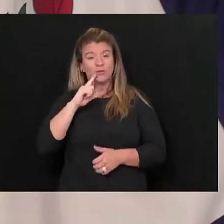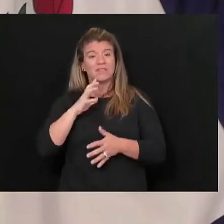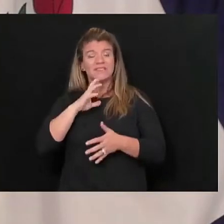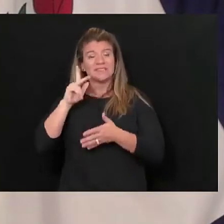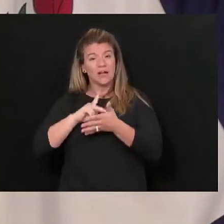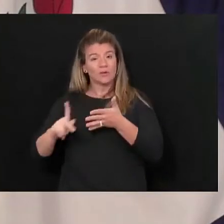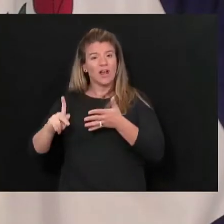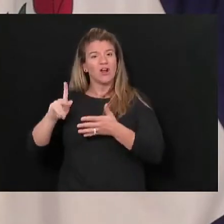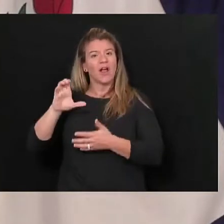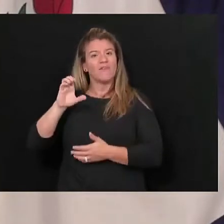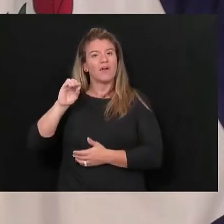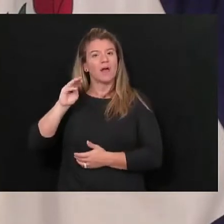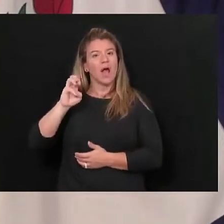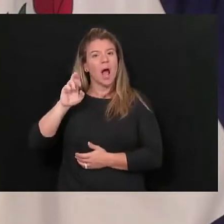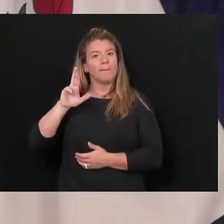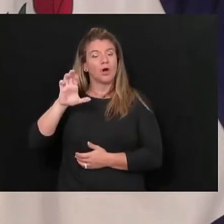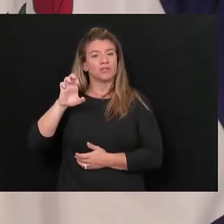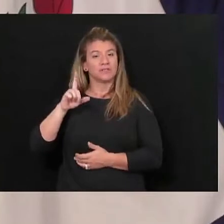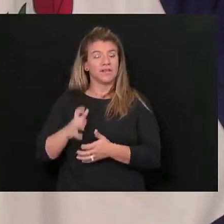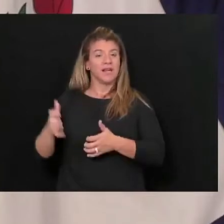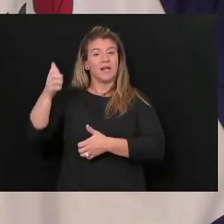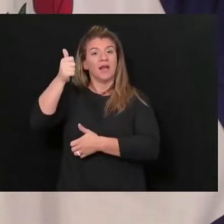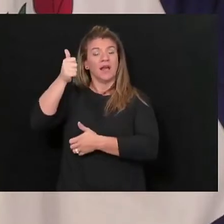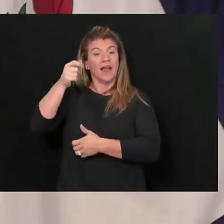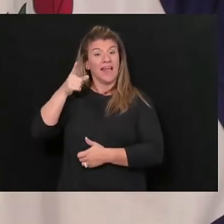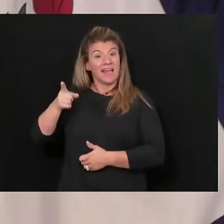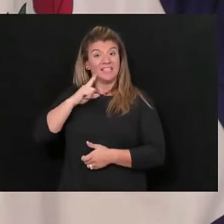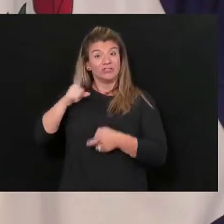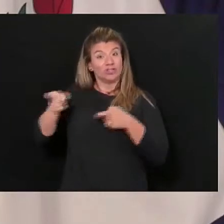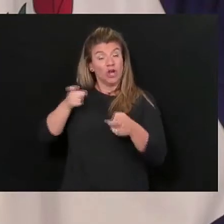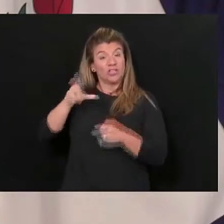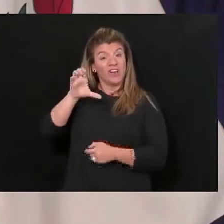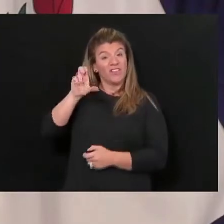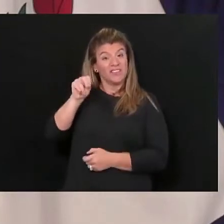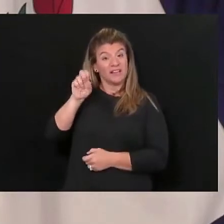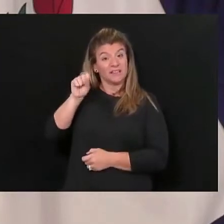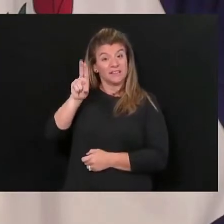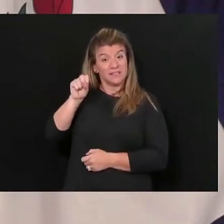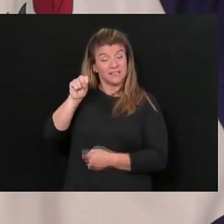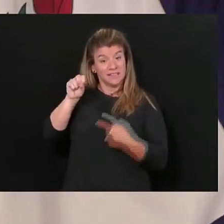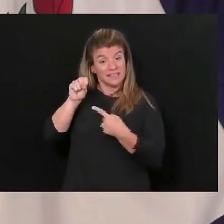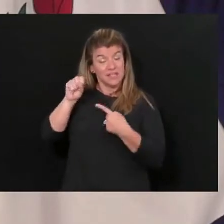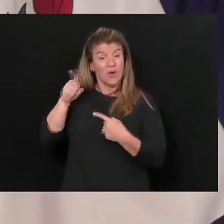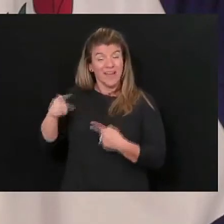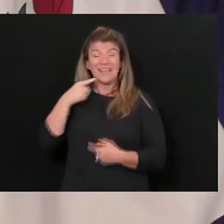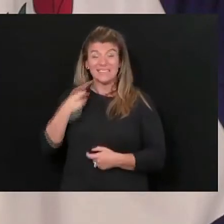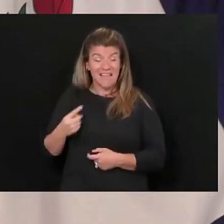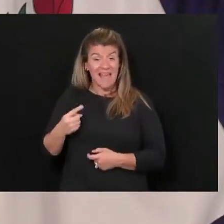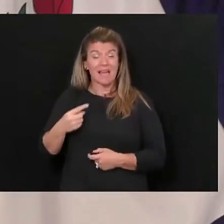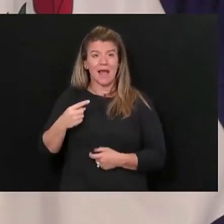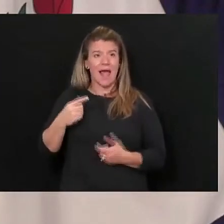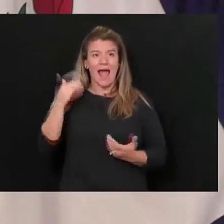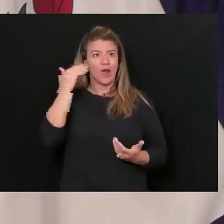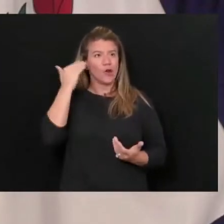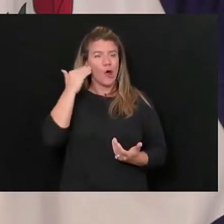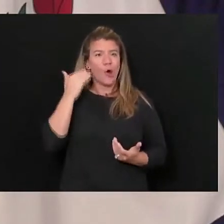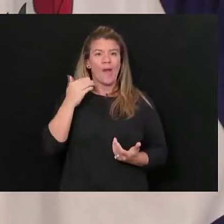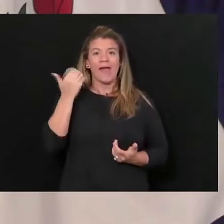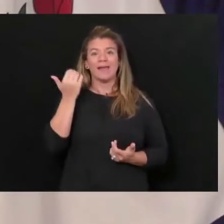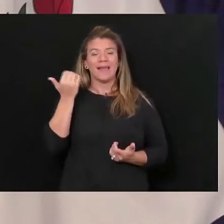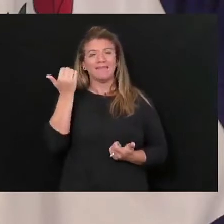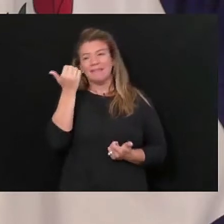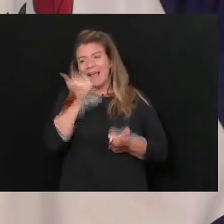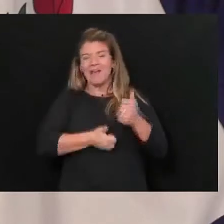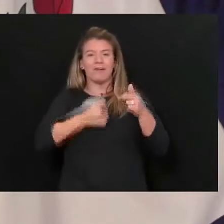Commerce is the one that heads up the census. And so therefore he's saying, as I'm sure he says everywhere he